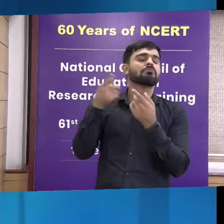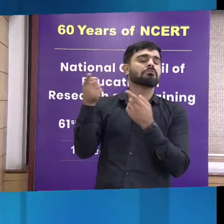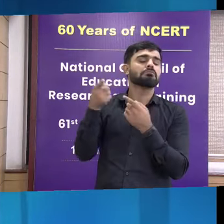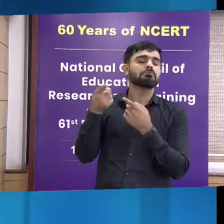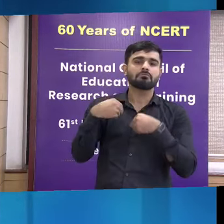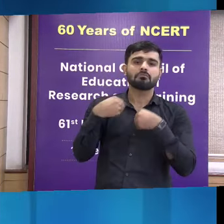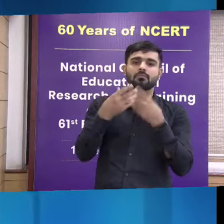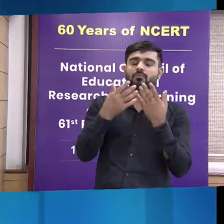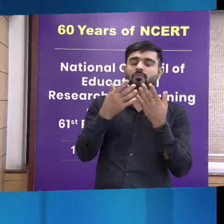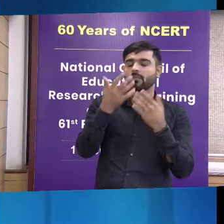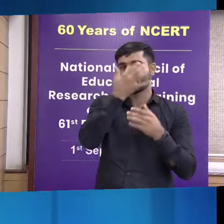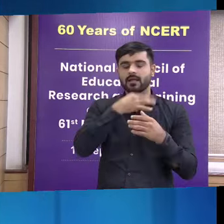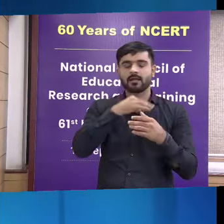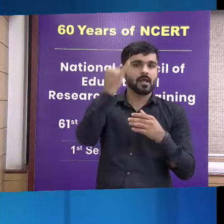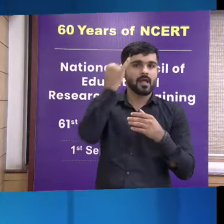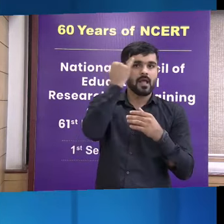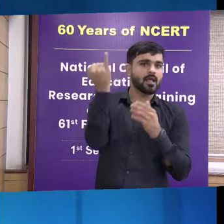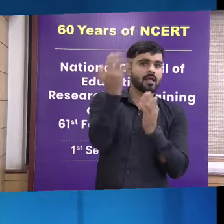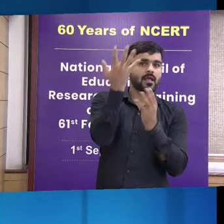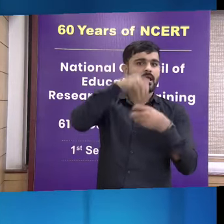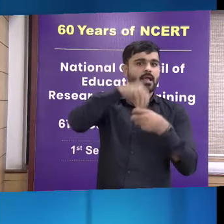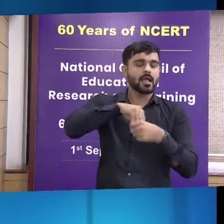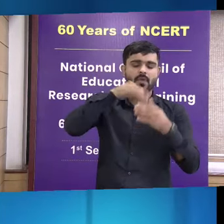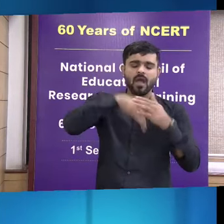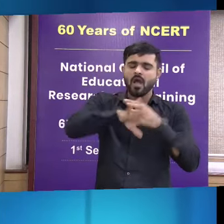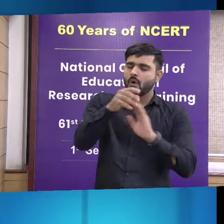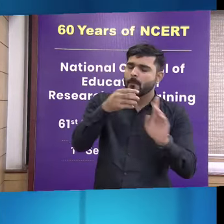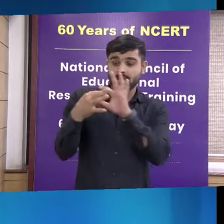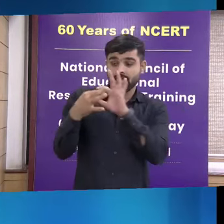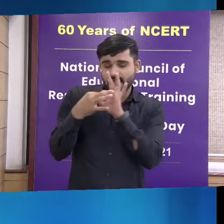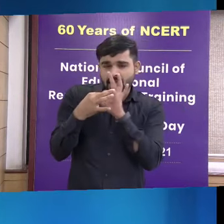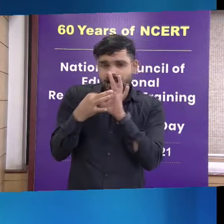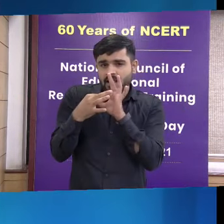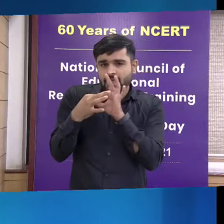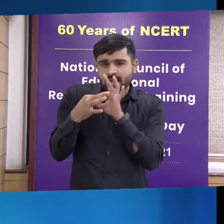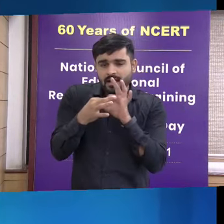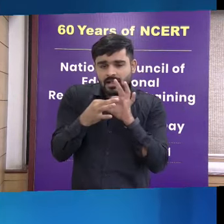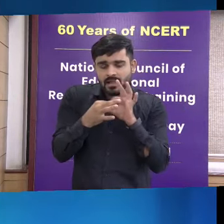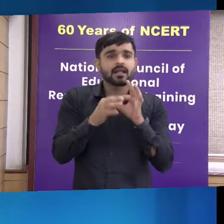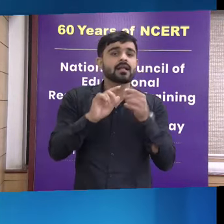a beautiful ideas how to impact, and it may.